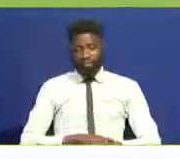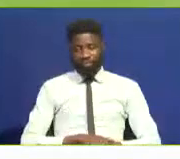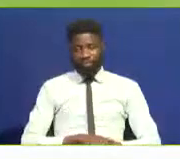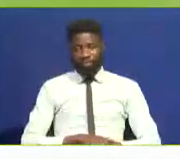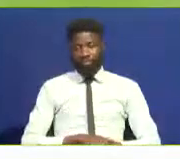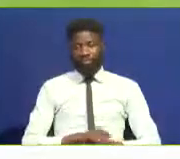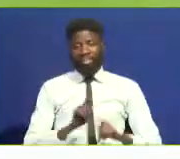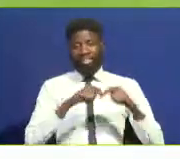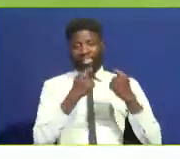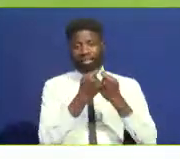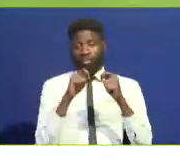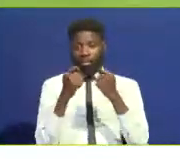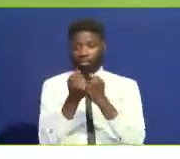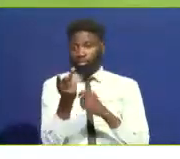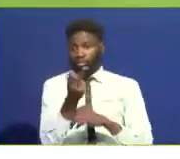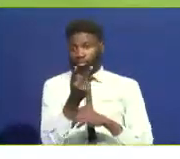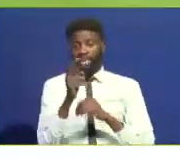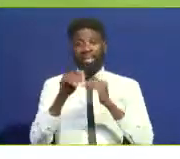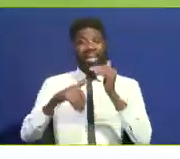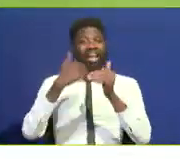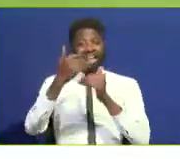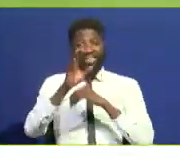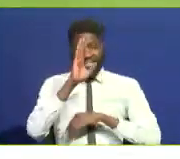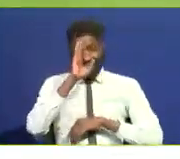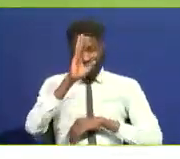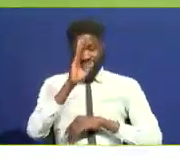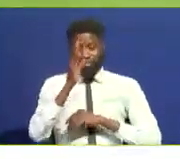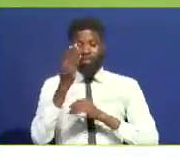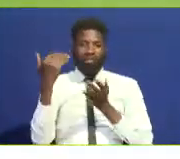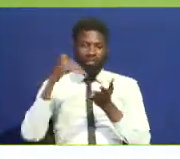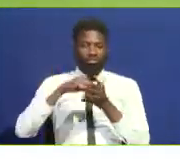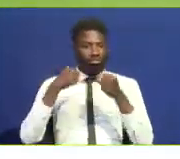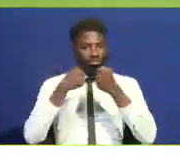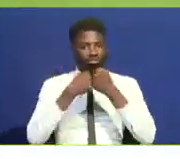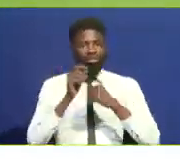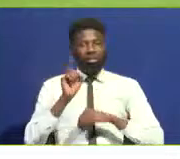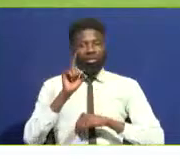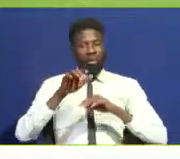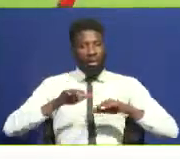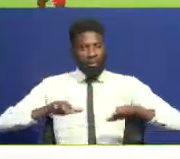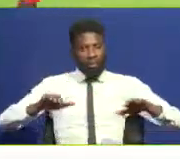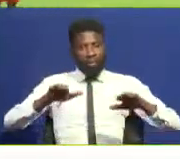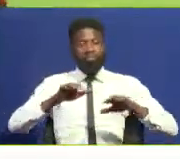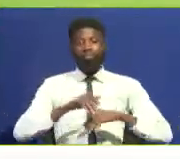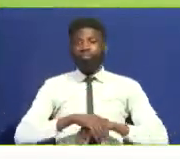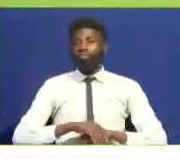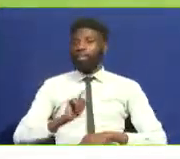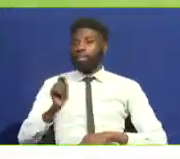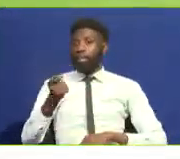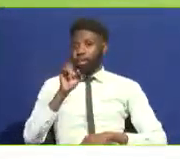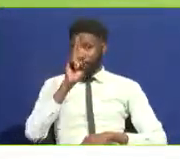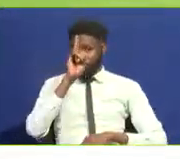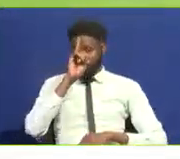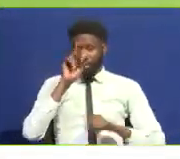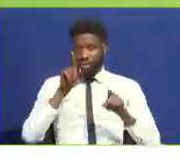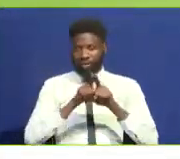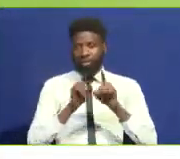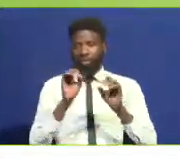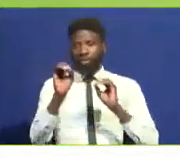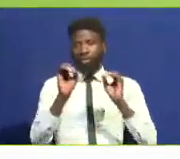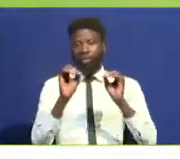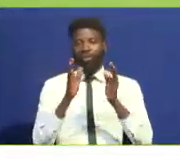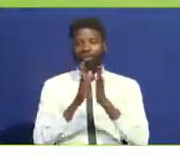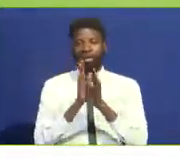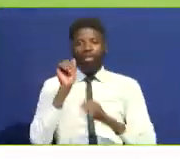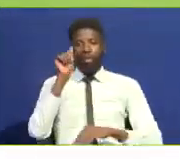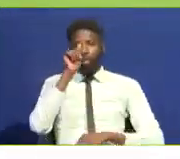sides will meet again next Sunday in the return leg in Nairobi. Meanwhile, Kenya police were held to a barren draw by Ethiopia's Coffee Sports in the